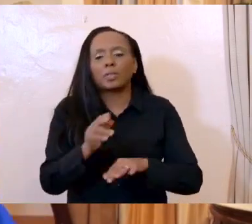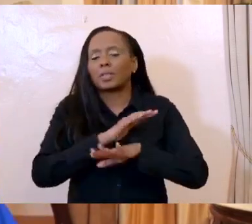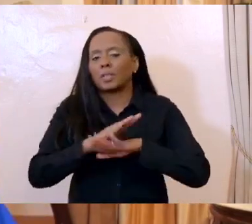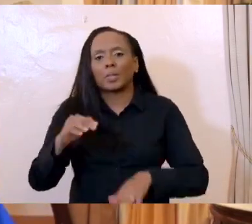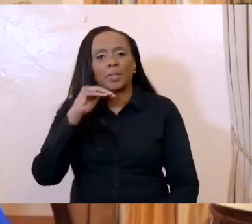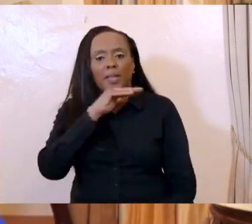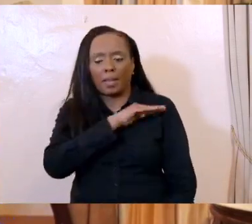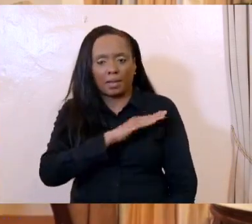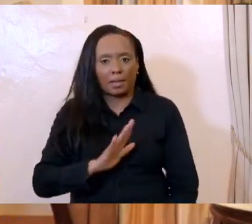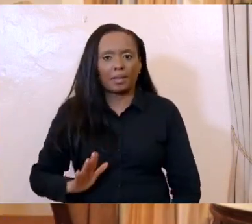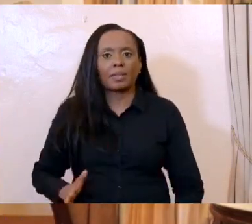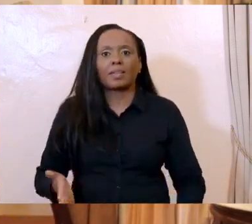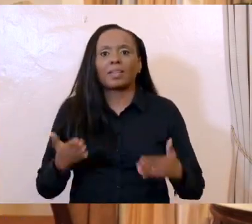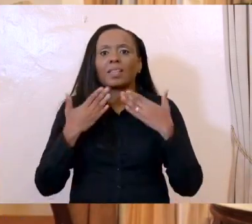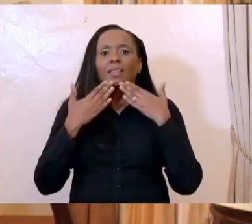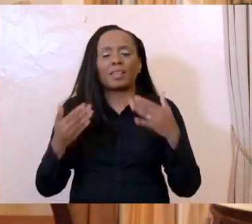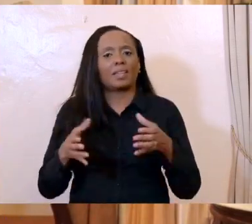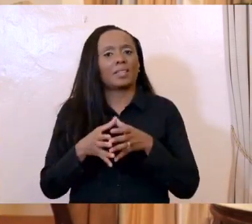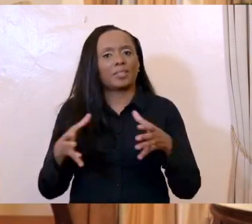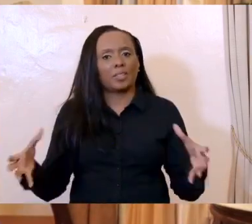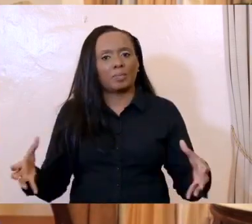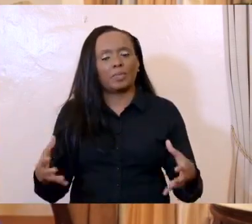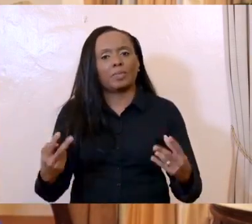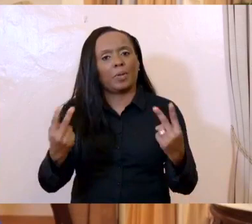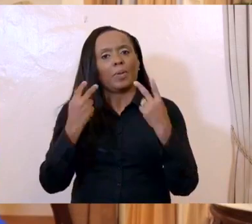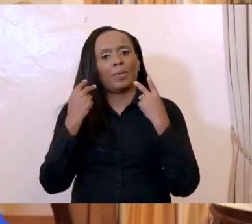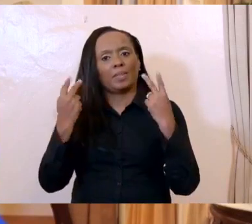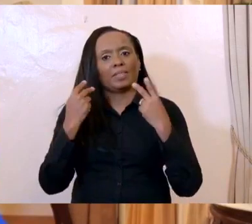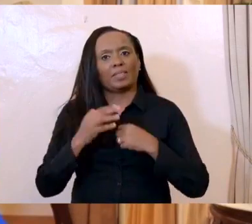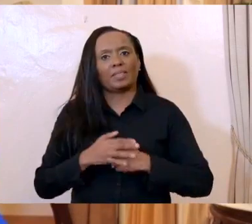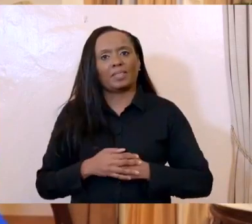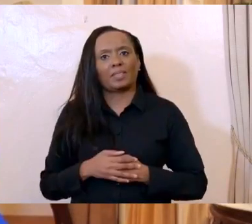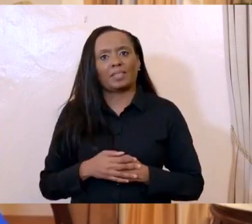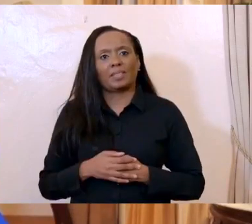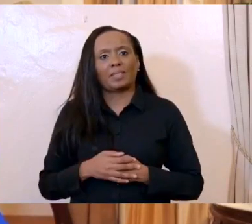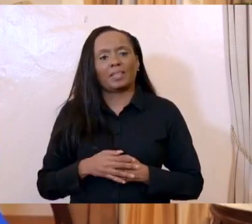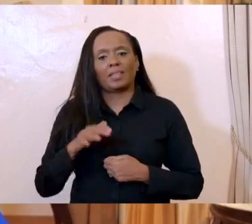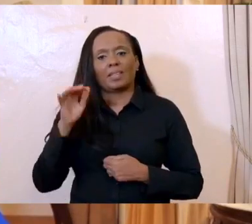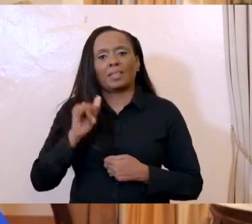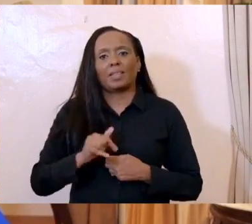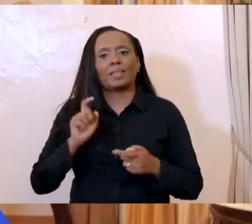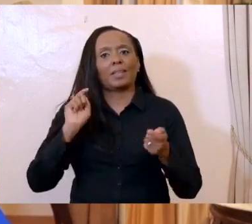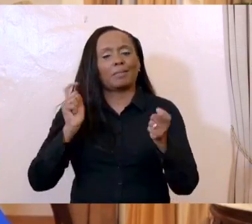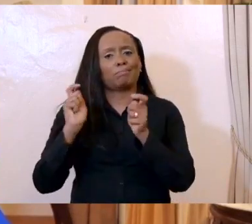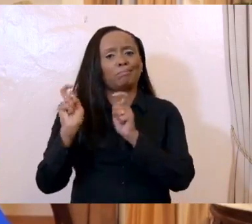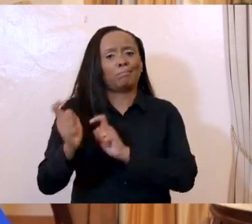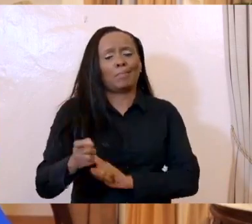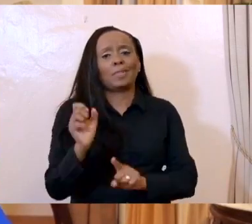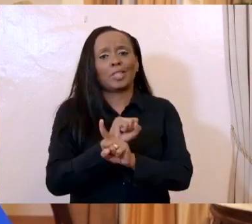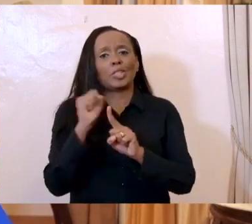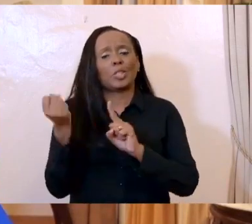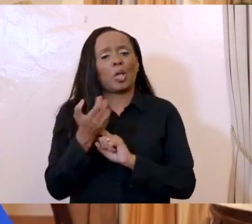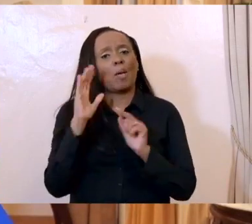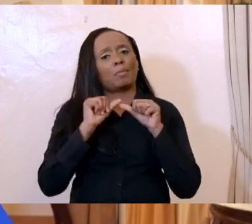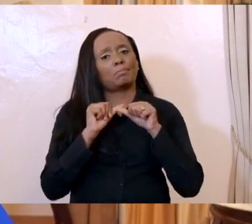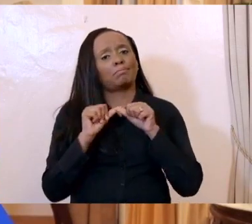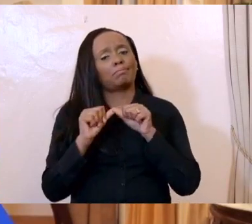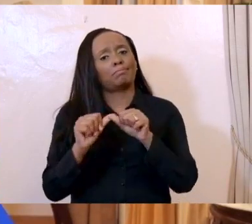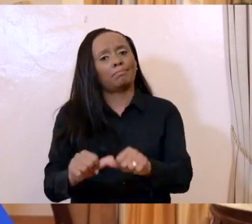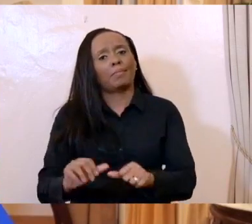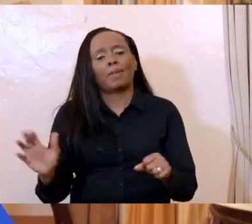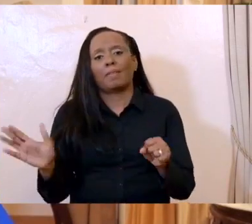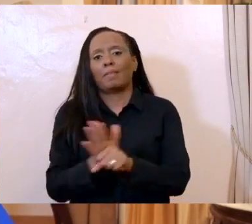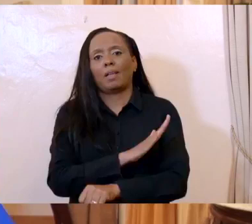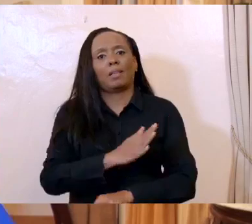medical practitioners. Thank you so much for joining us. This is an evolving situation. We will continue to keep you